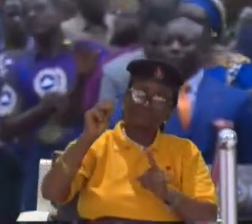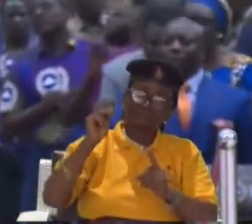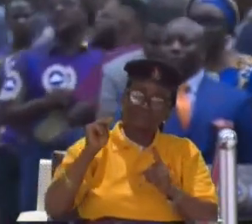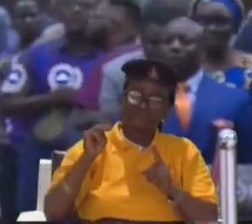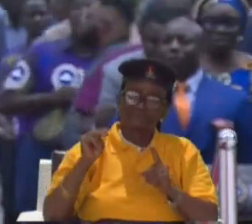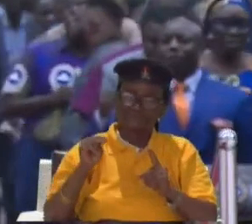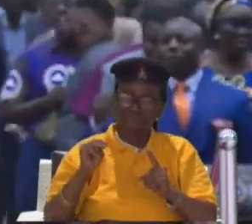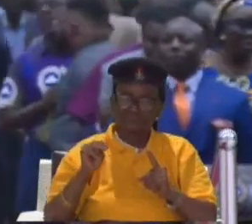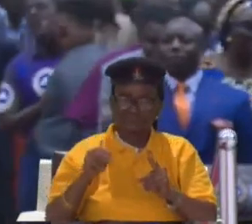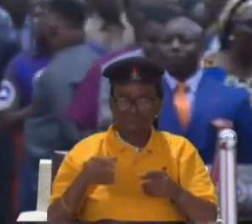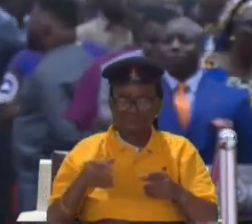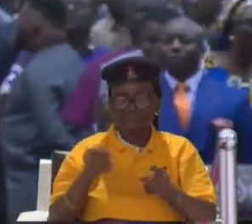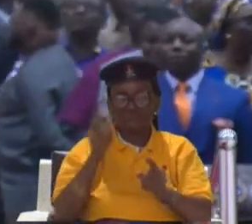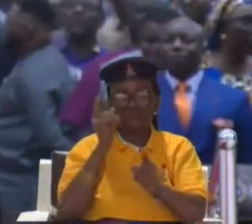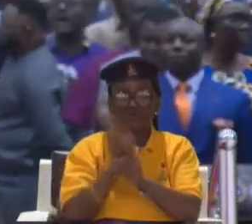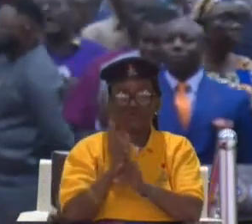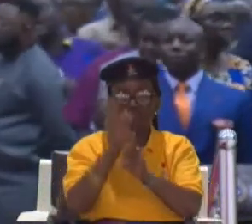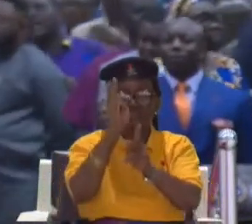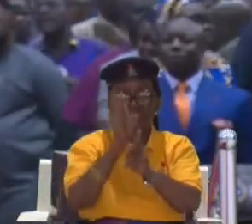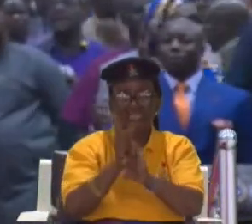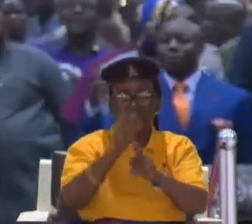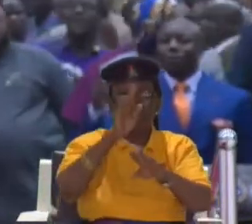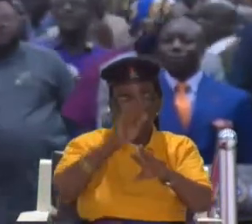Just keep on praising him.